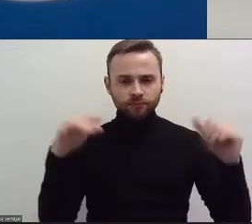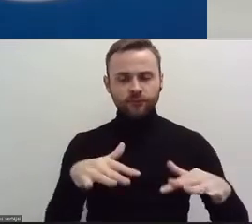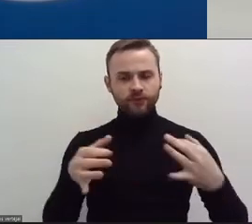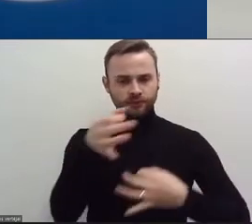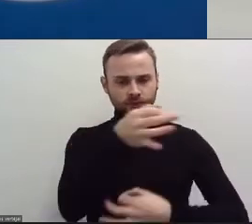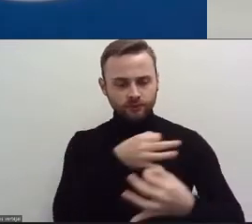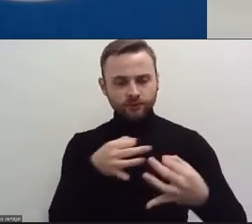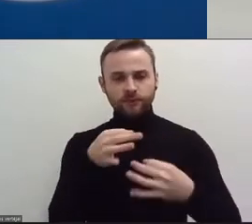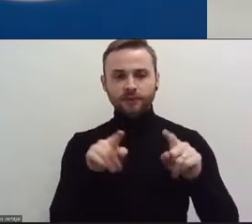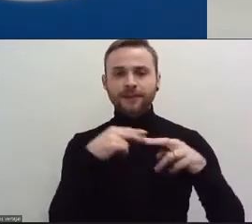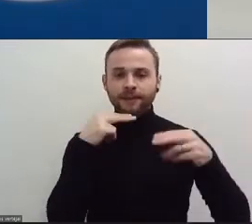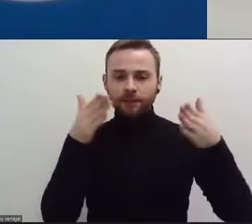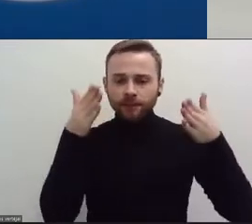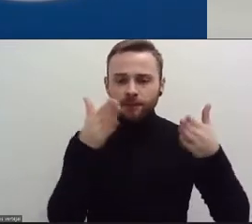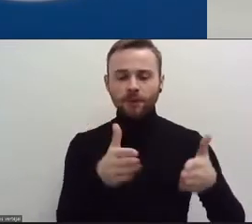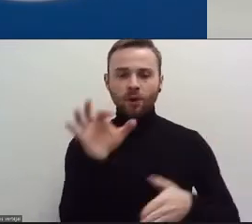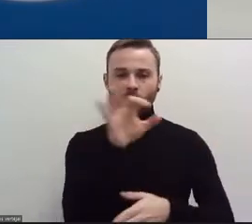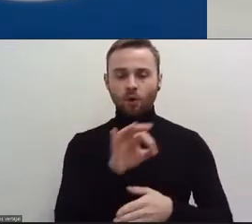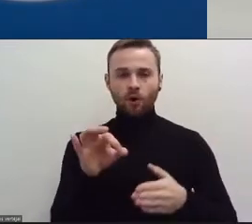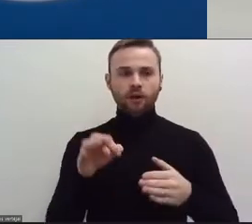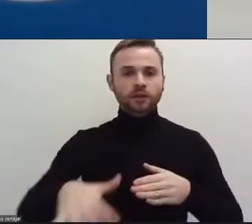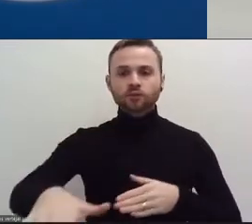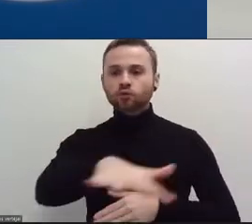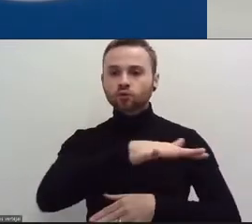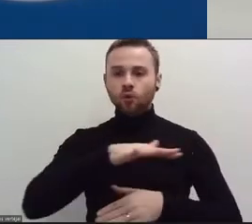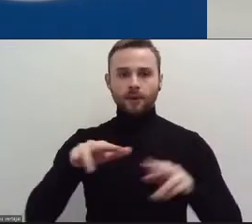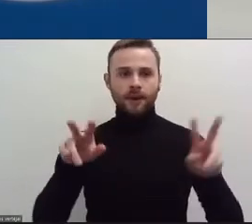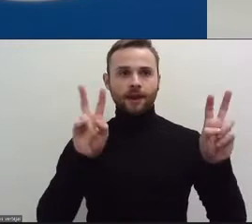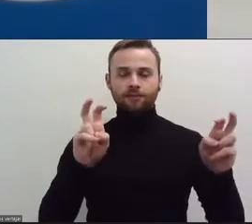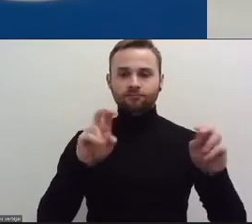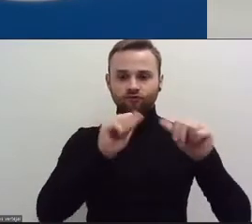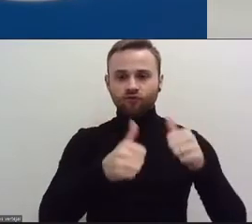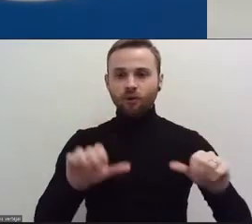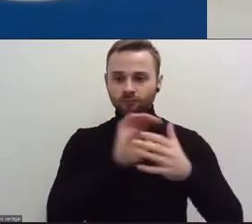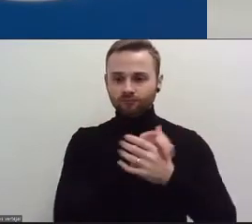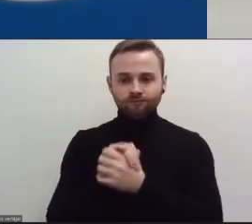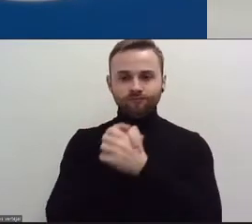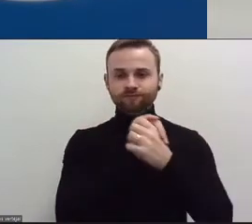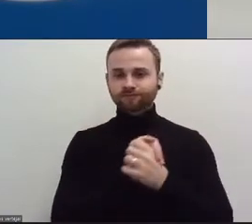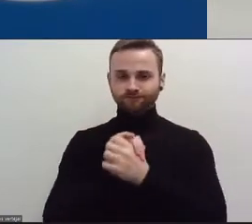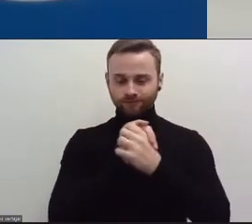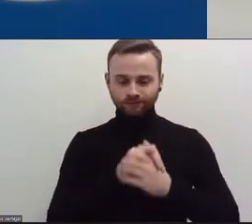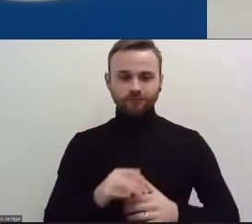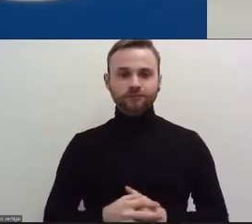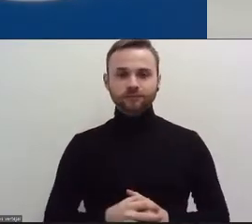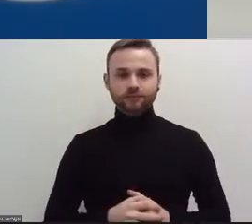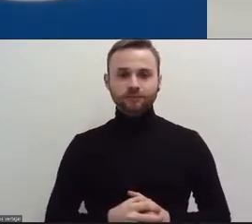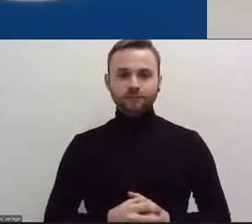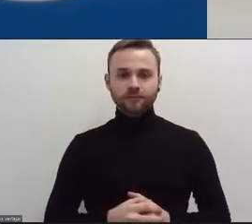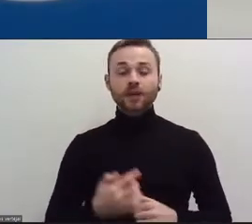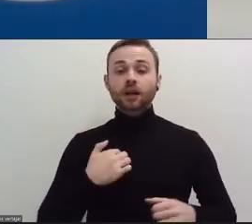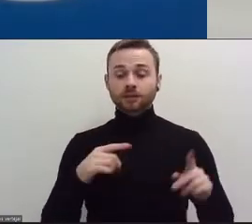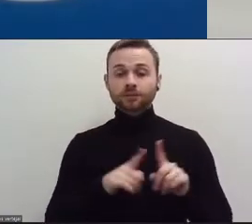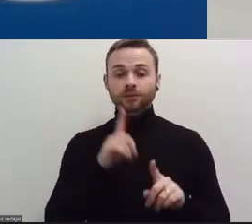inclusive societies for children. And I am very grateful for having this opportunity to make